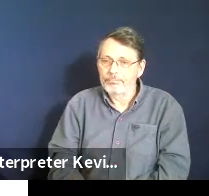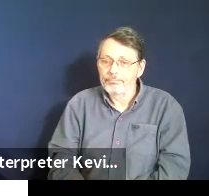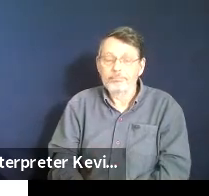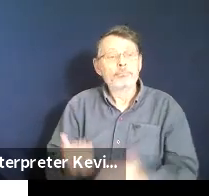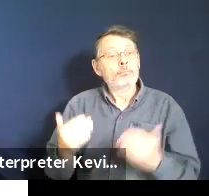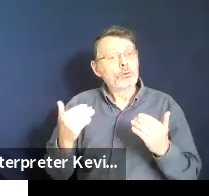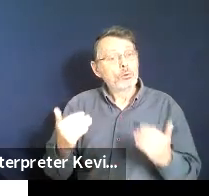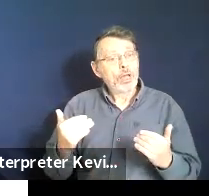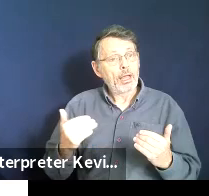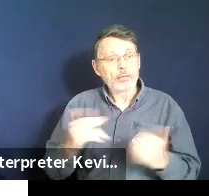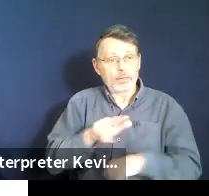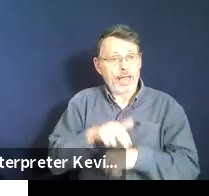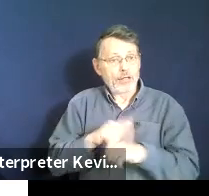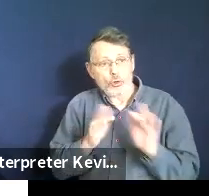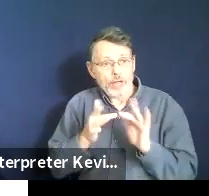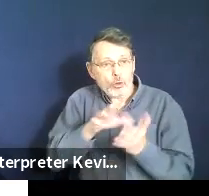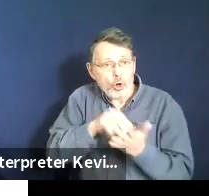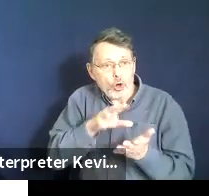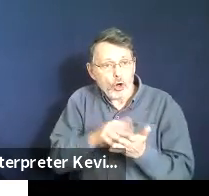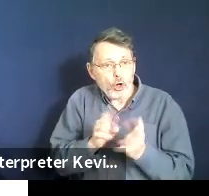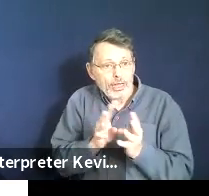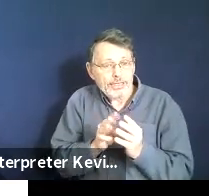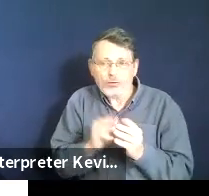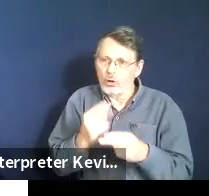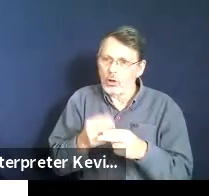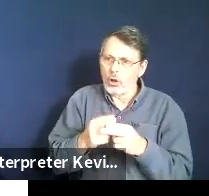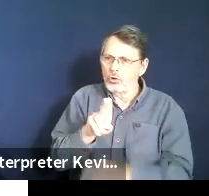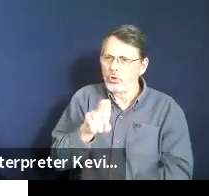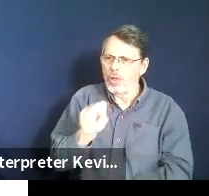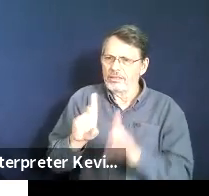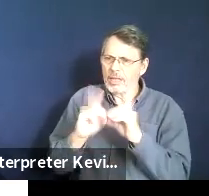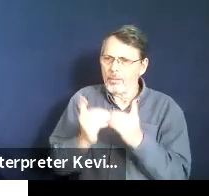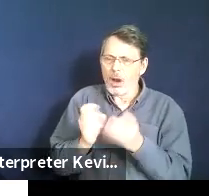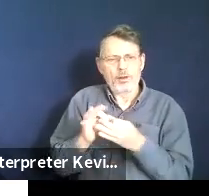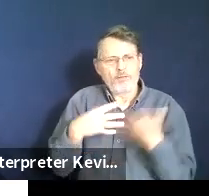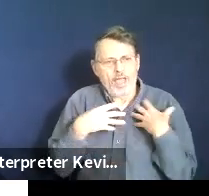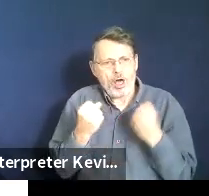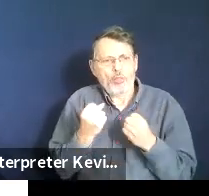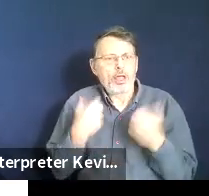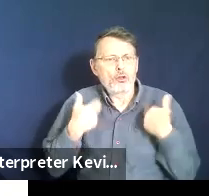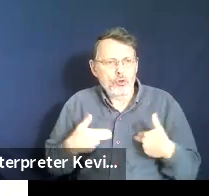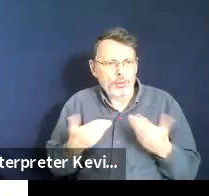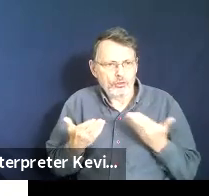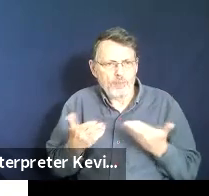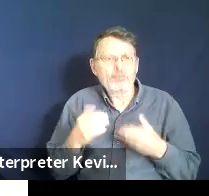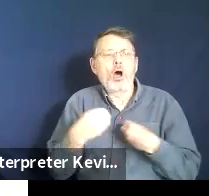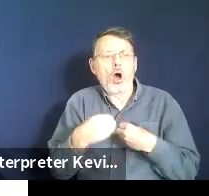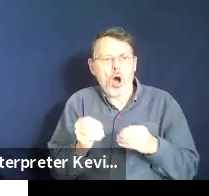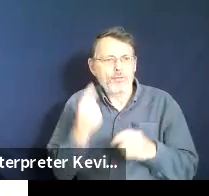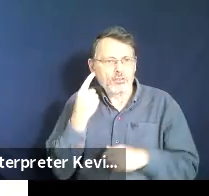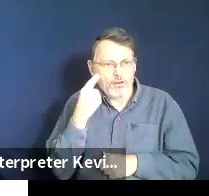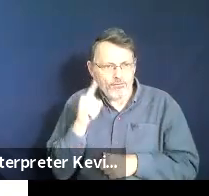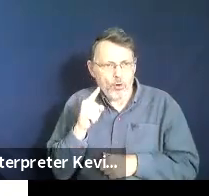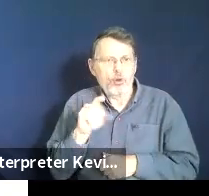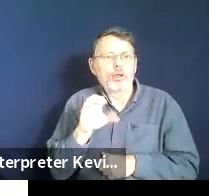Today's ADA National Network Learning Session is titled the U.S. Department of Health and Human Services Office for Civil Rights, the